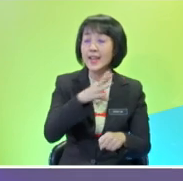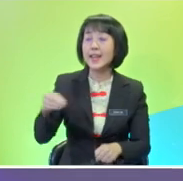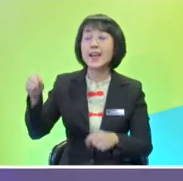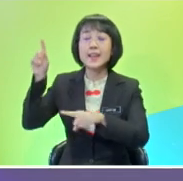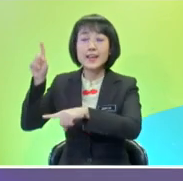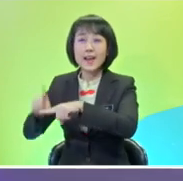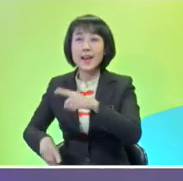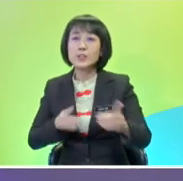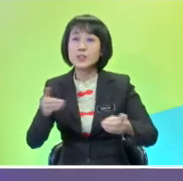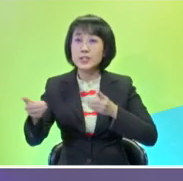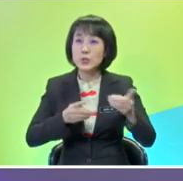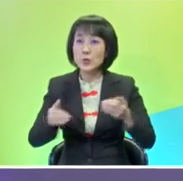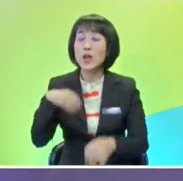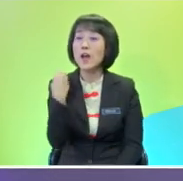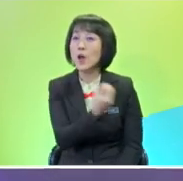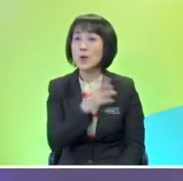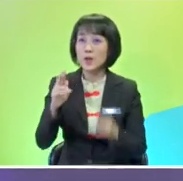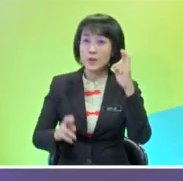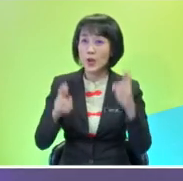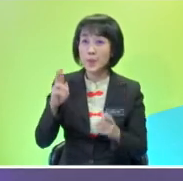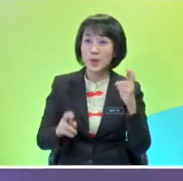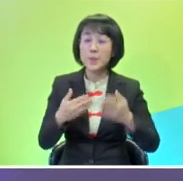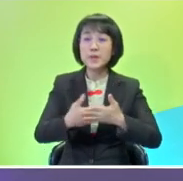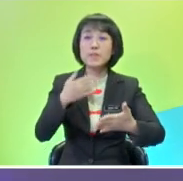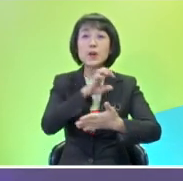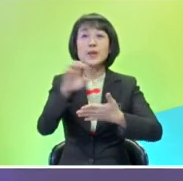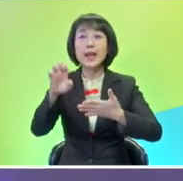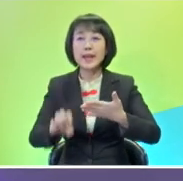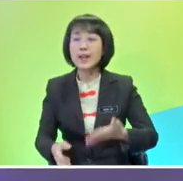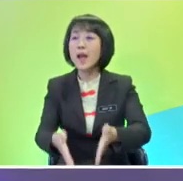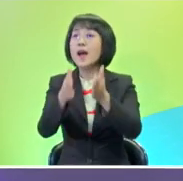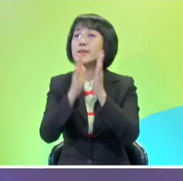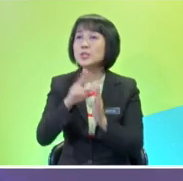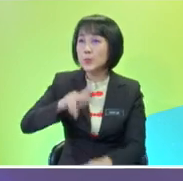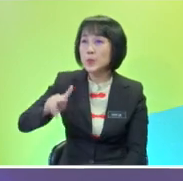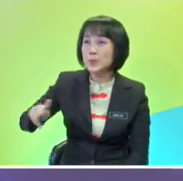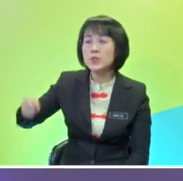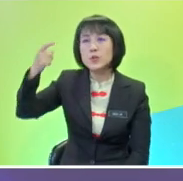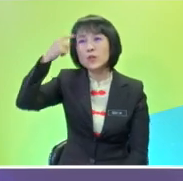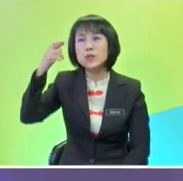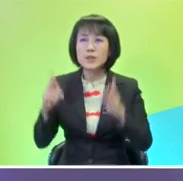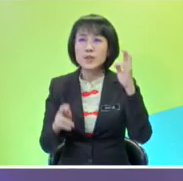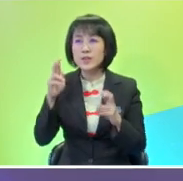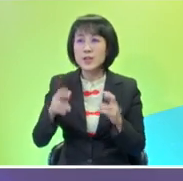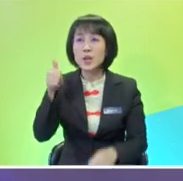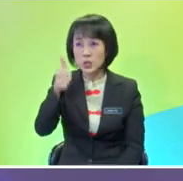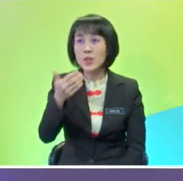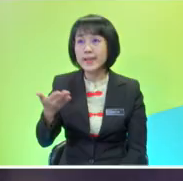our robots. Yeah, but before we end, I also want to ask the pupils, do you think robots are a good